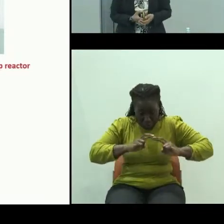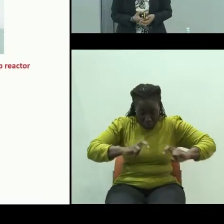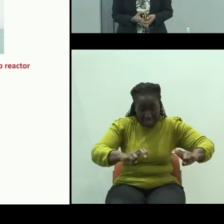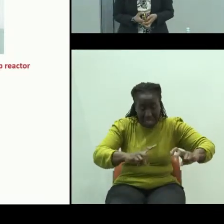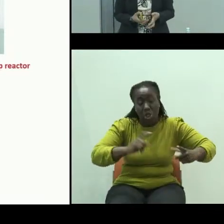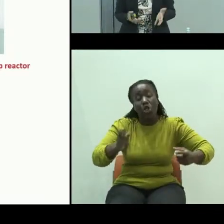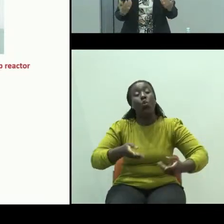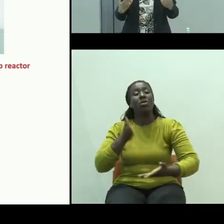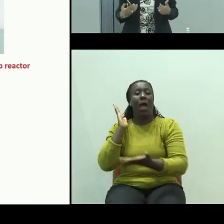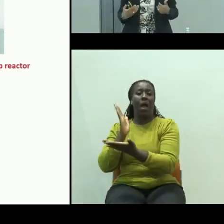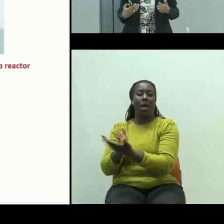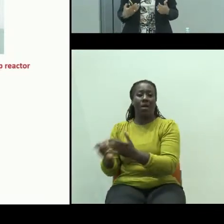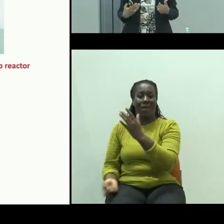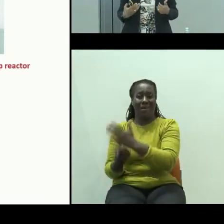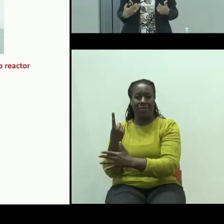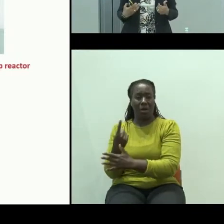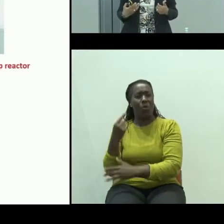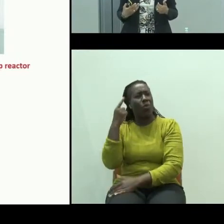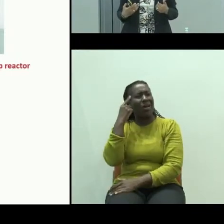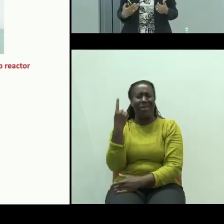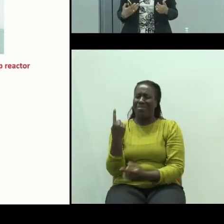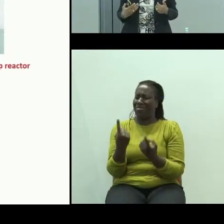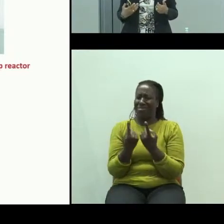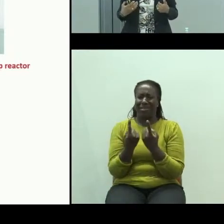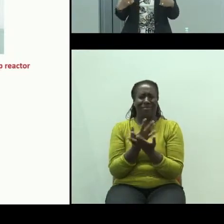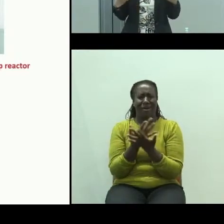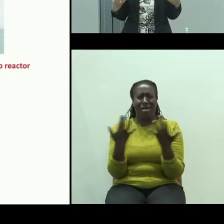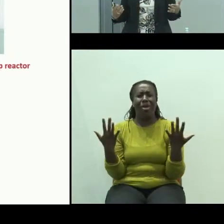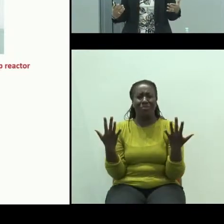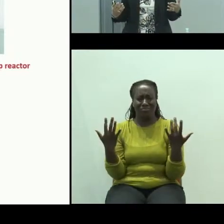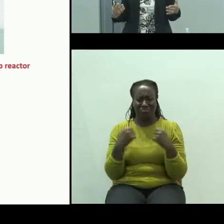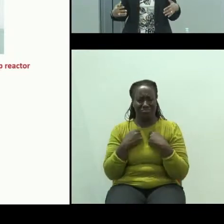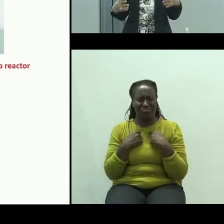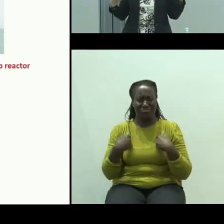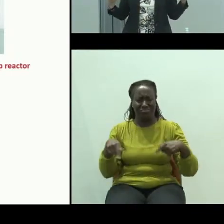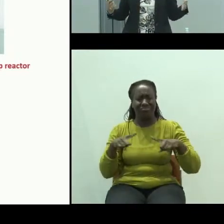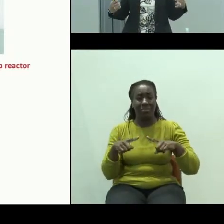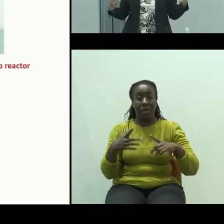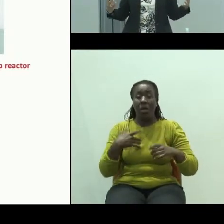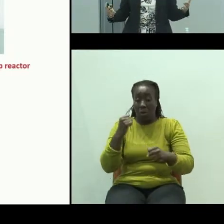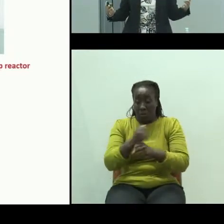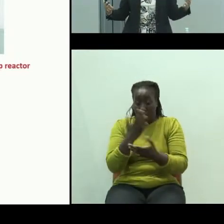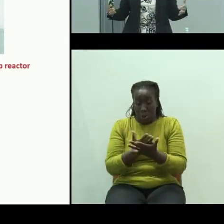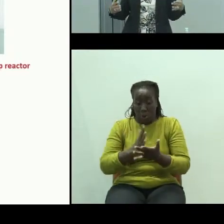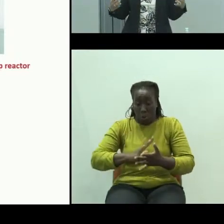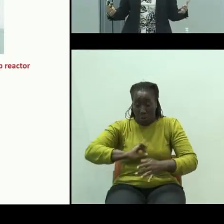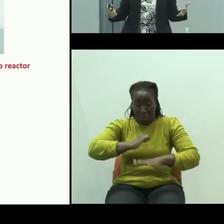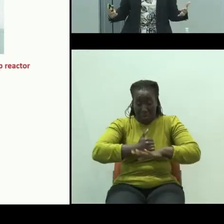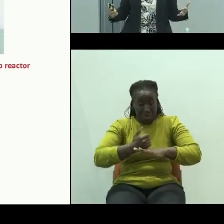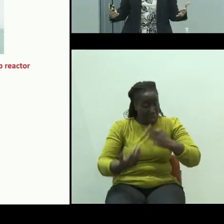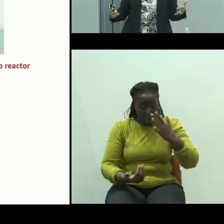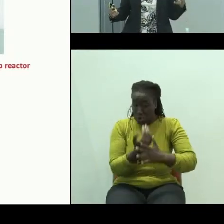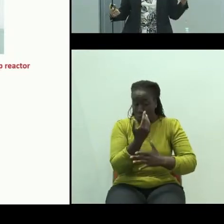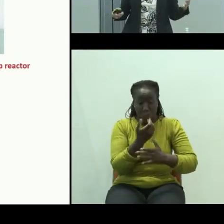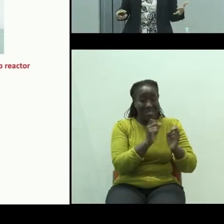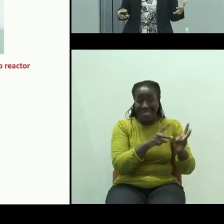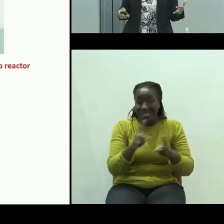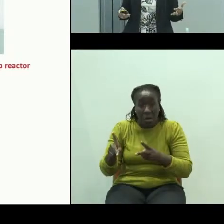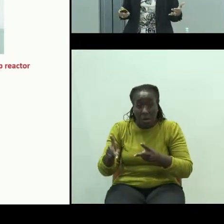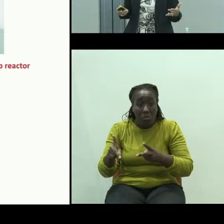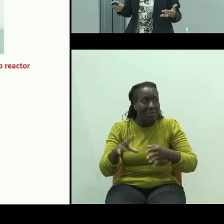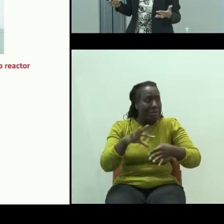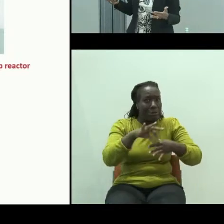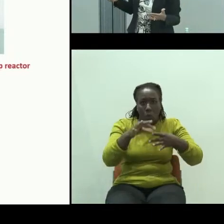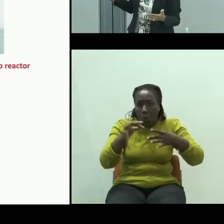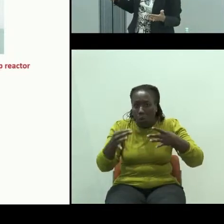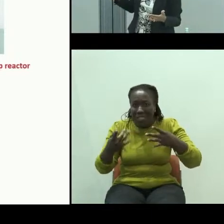in a company. And it's something that we think about a lot as well. So we want to make sure when we're building new systems, new tools, that we've tested